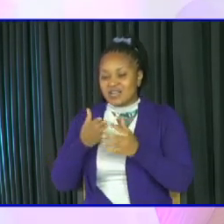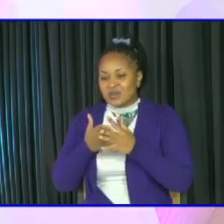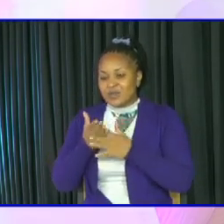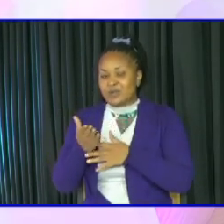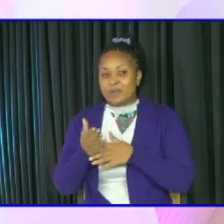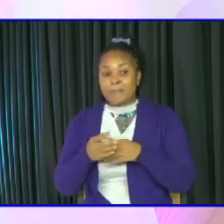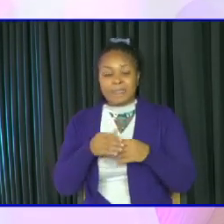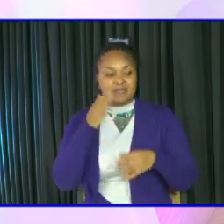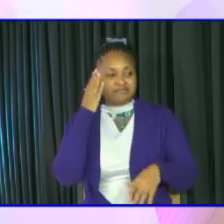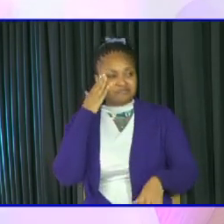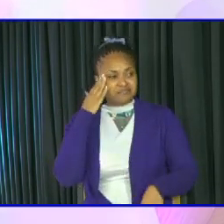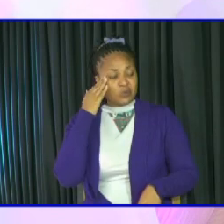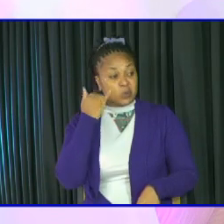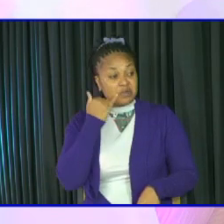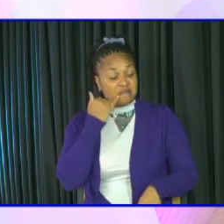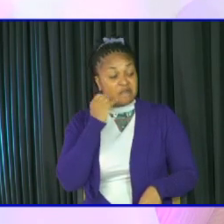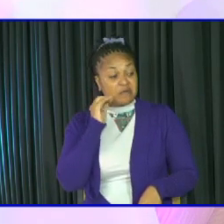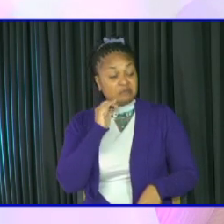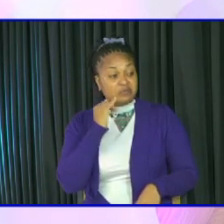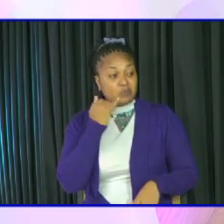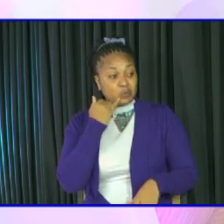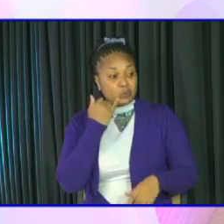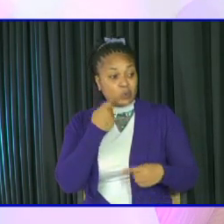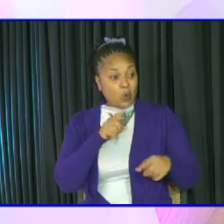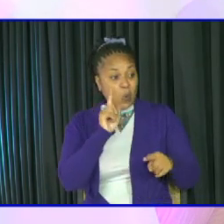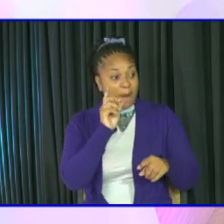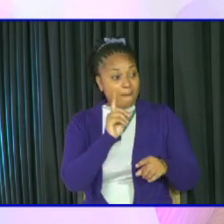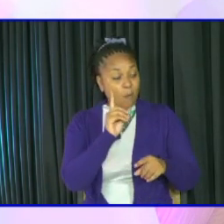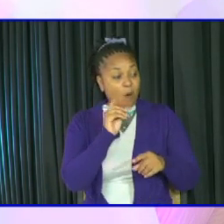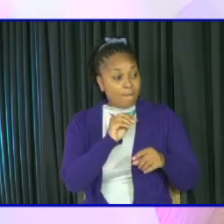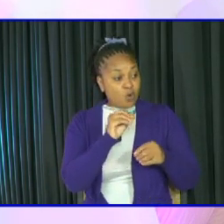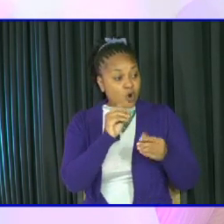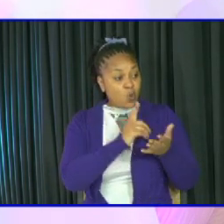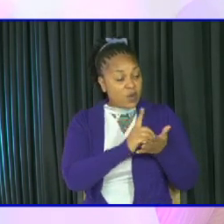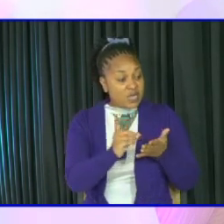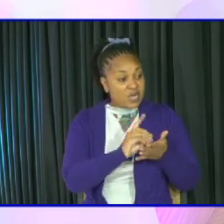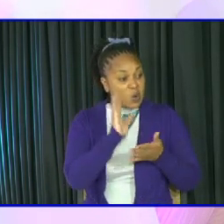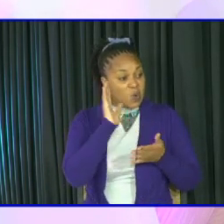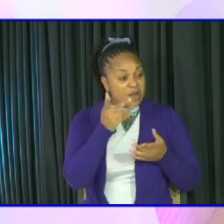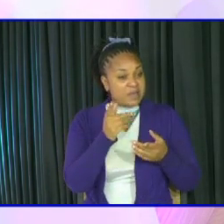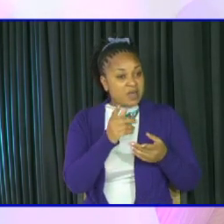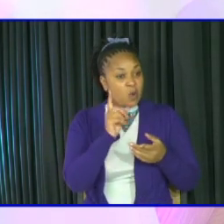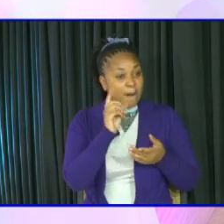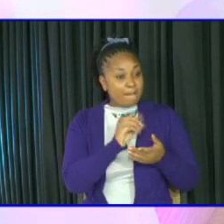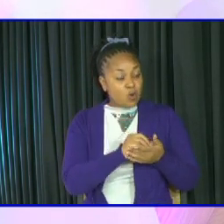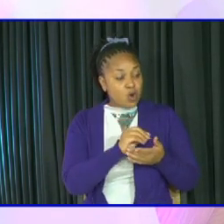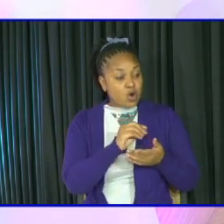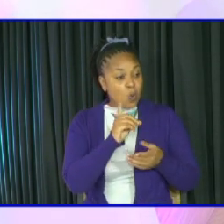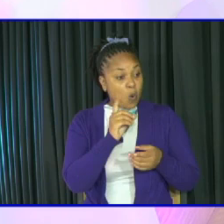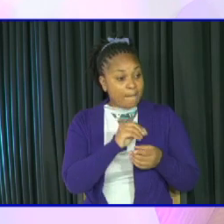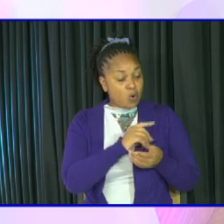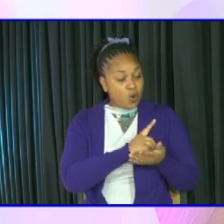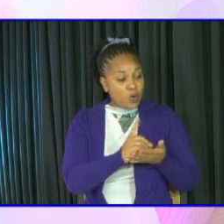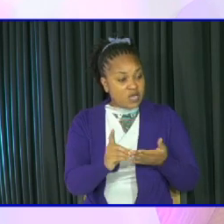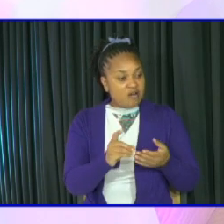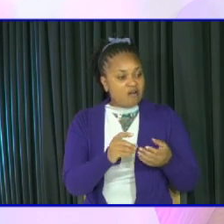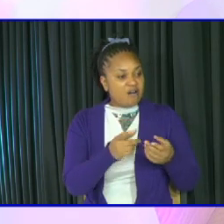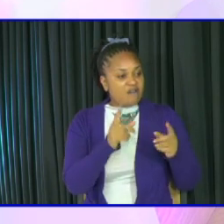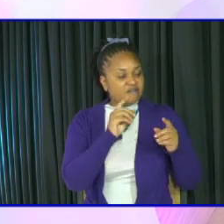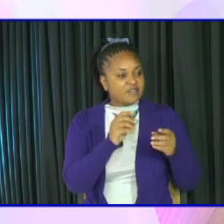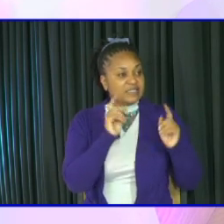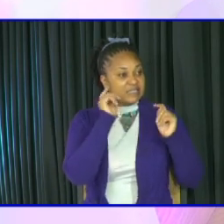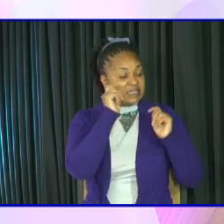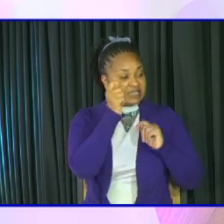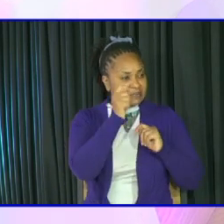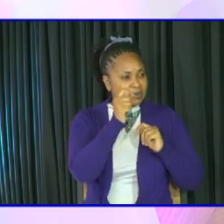know, if we were to go another week, it would be one more week of testimonies, digging deeper in these stories that we have been sharing. And I